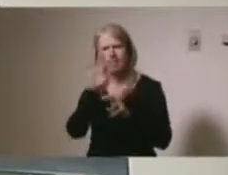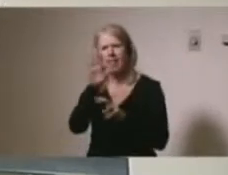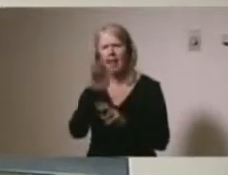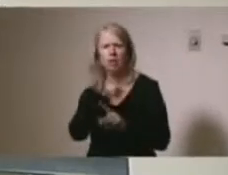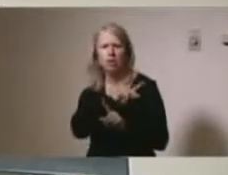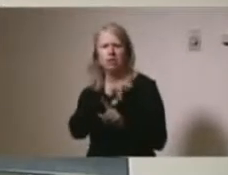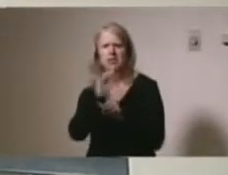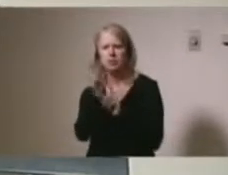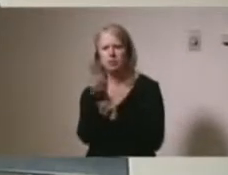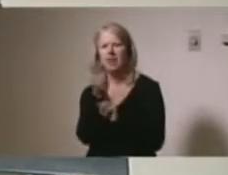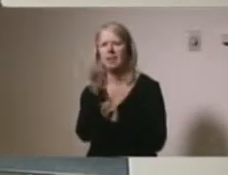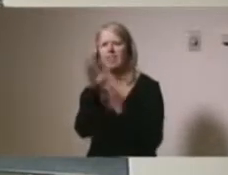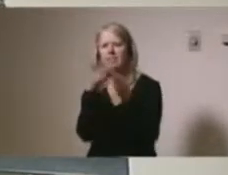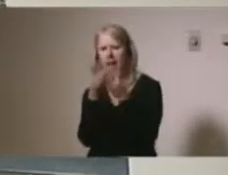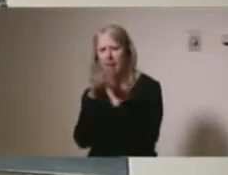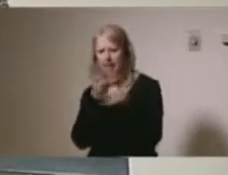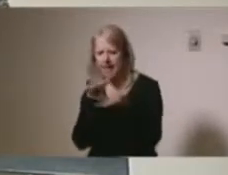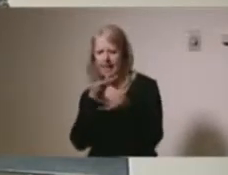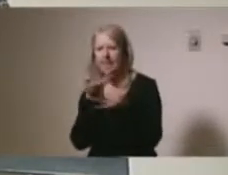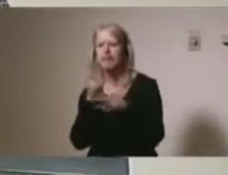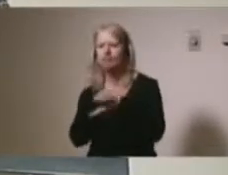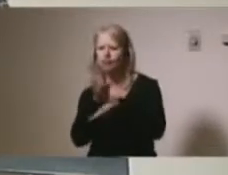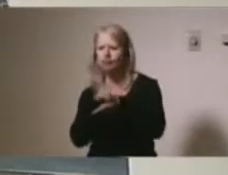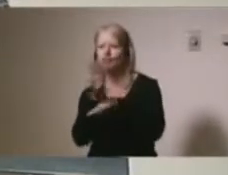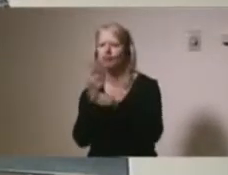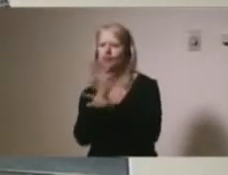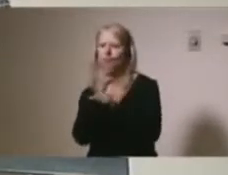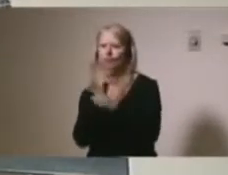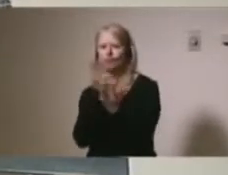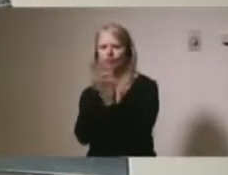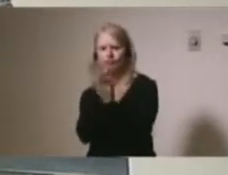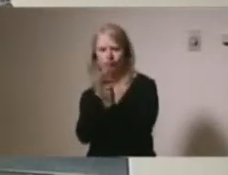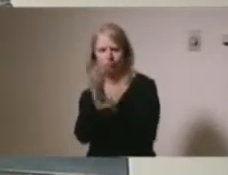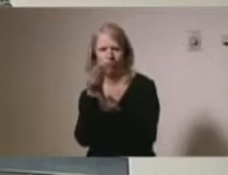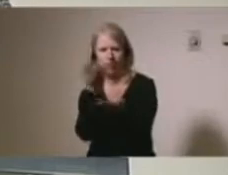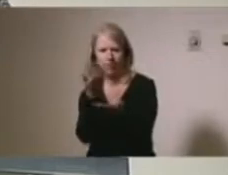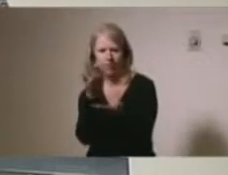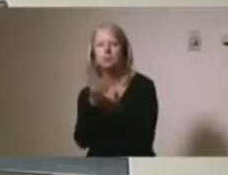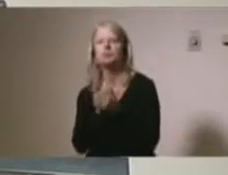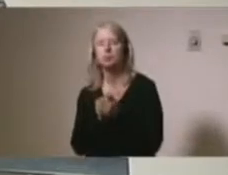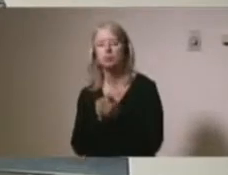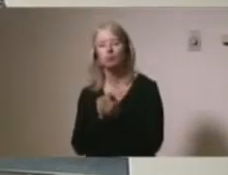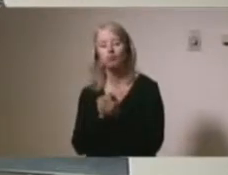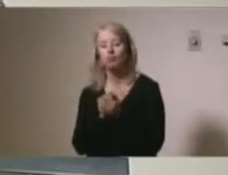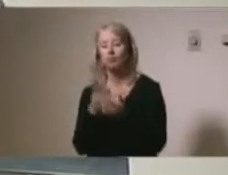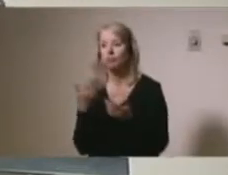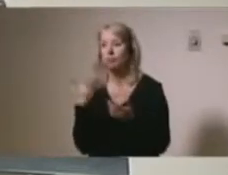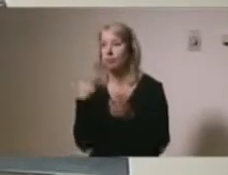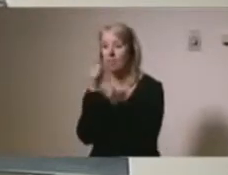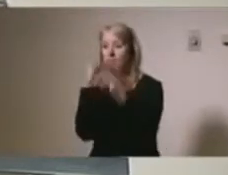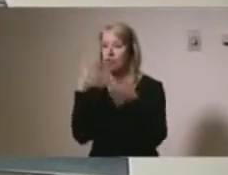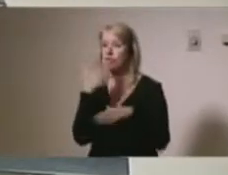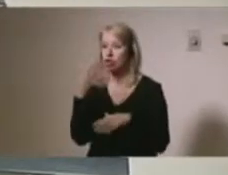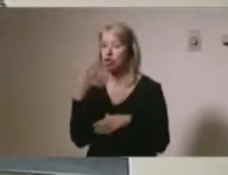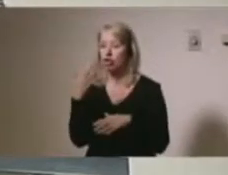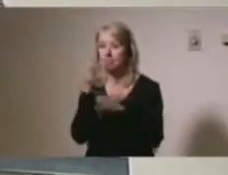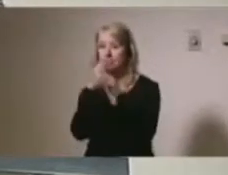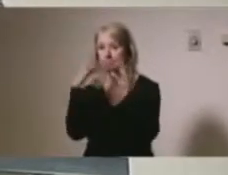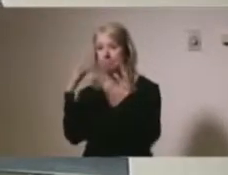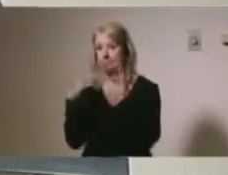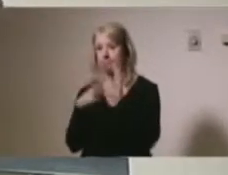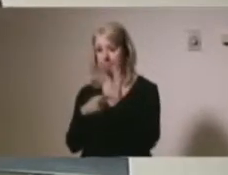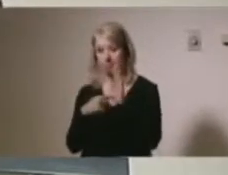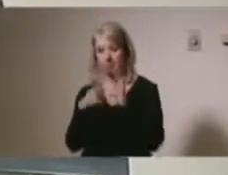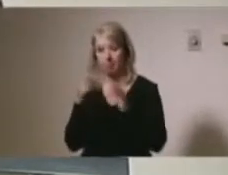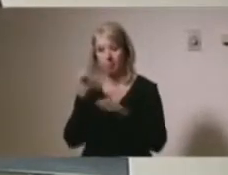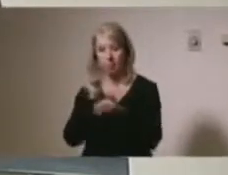family, so that we can offer them the proper product. So we have a good image as a postal bank because we're close